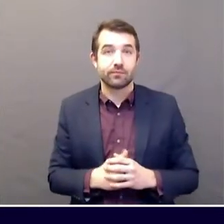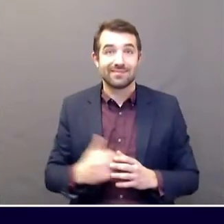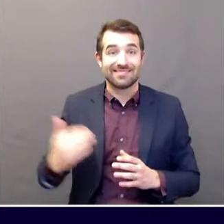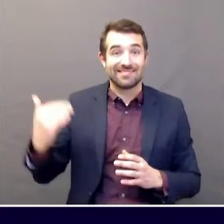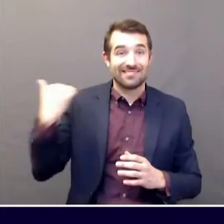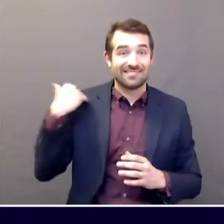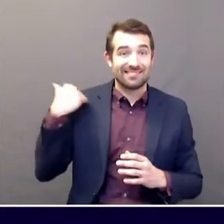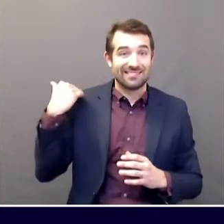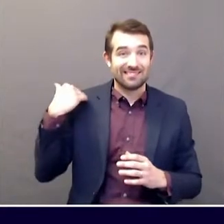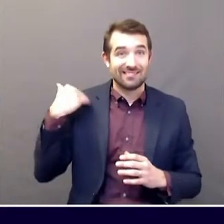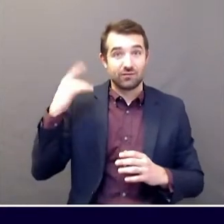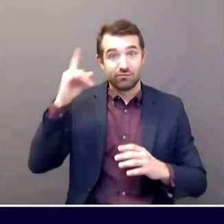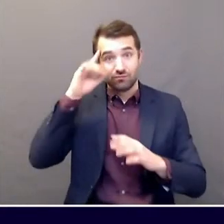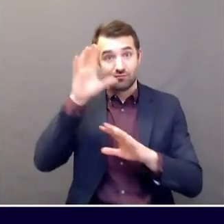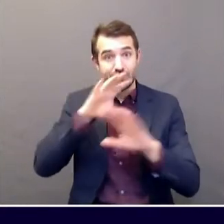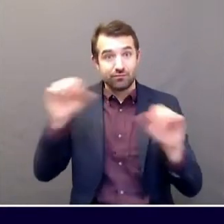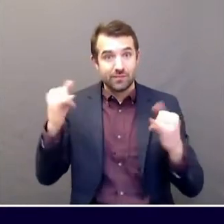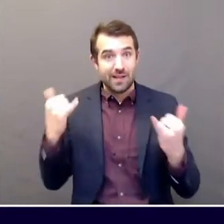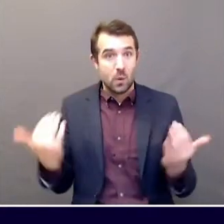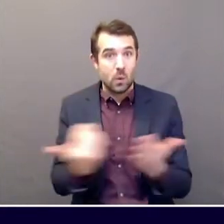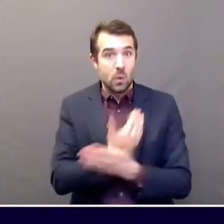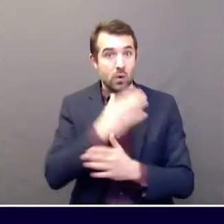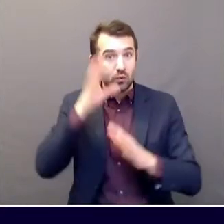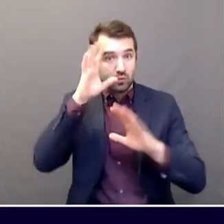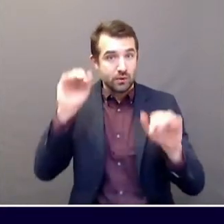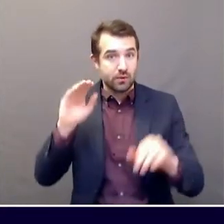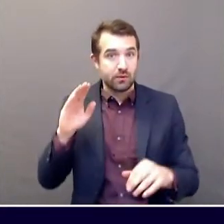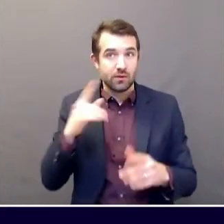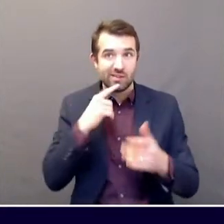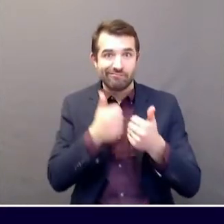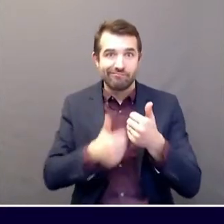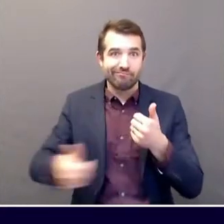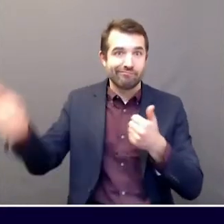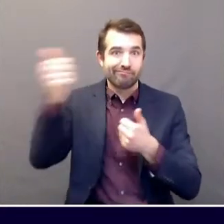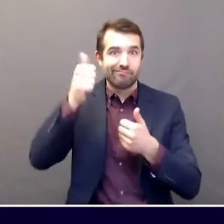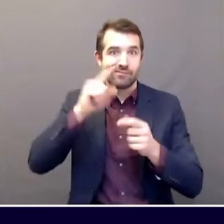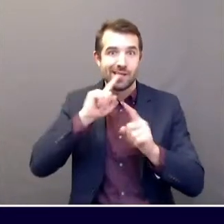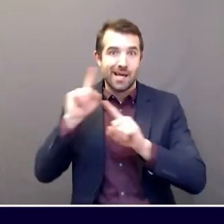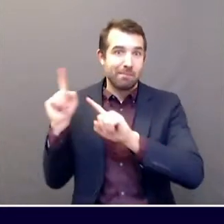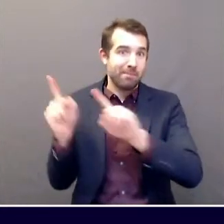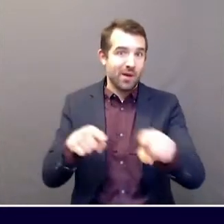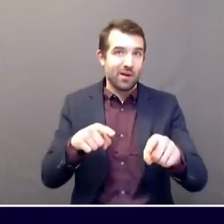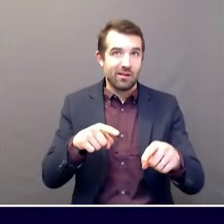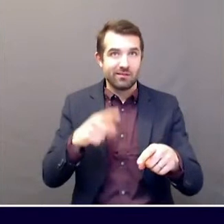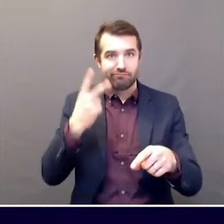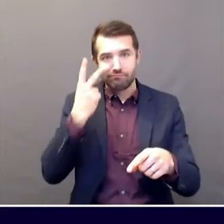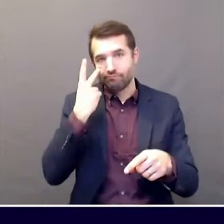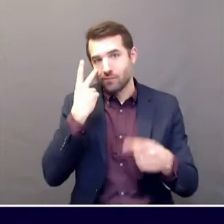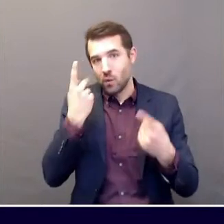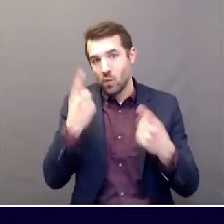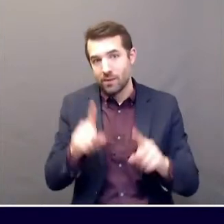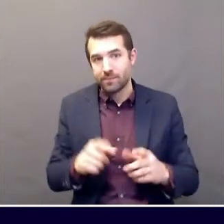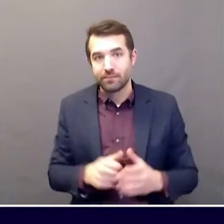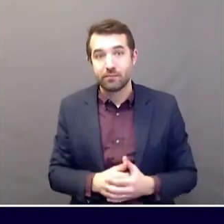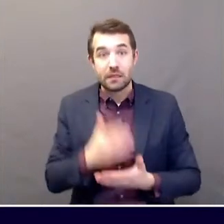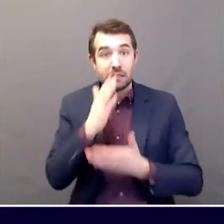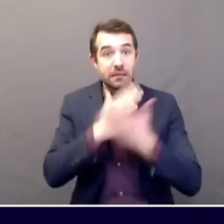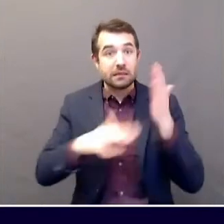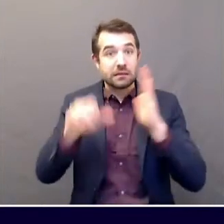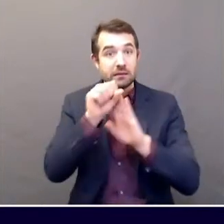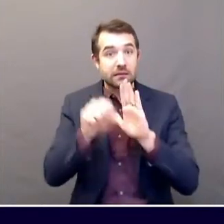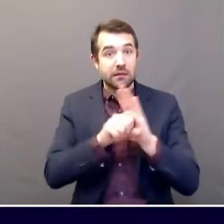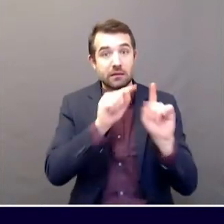of the problem. Every state's seeing this problem. Some states, like 10 or 12 states, have actually said you